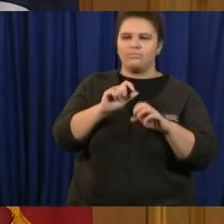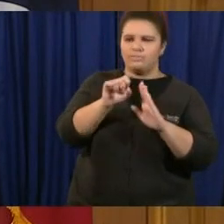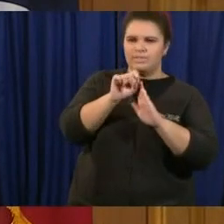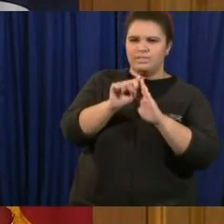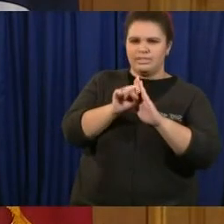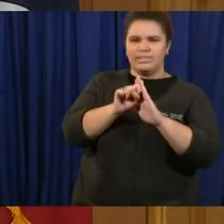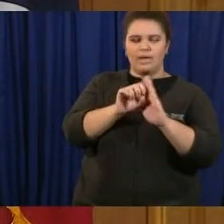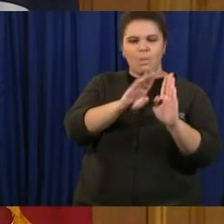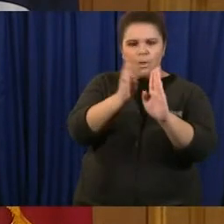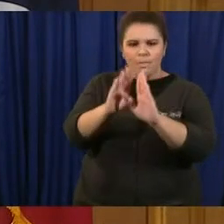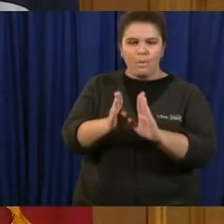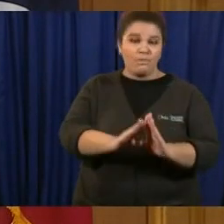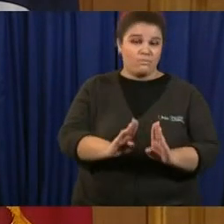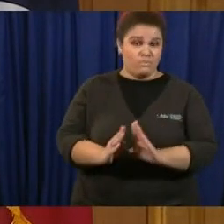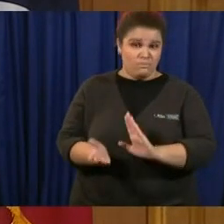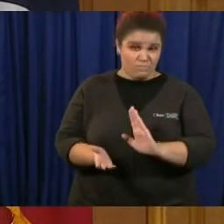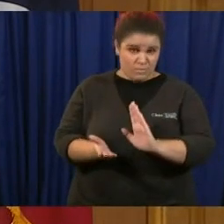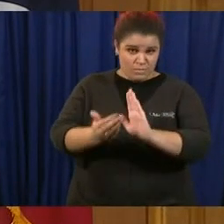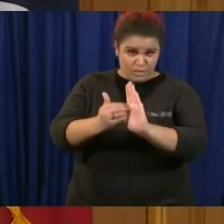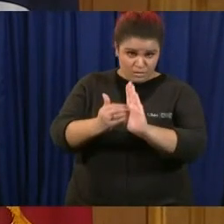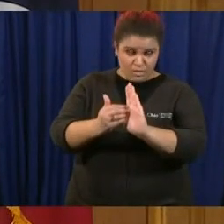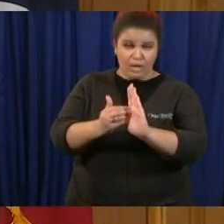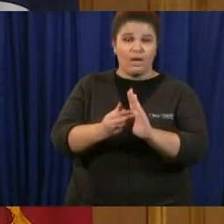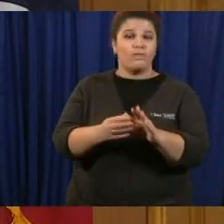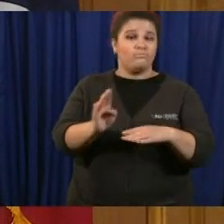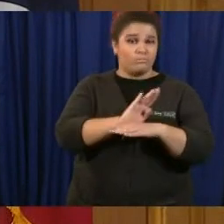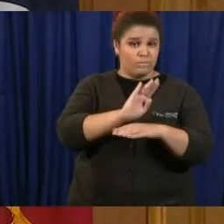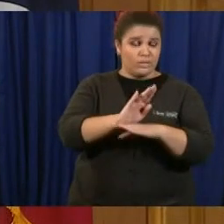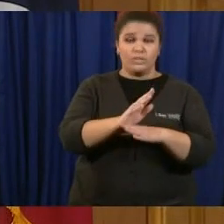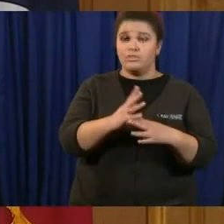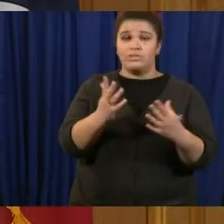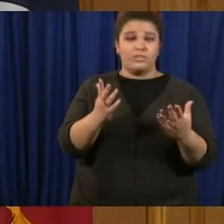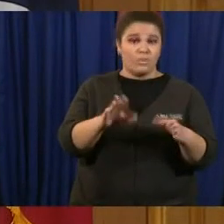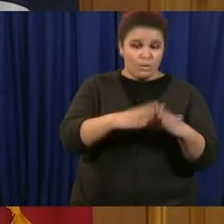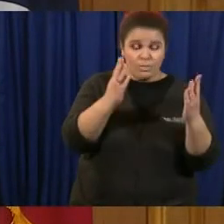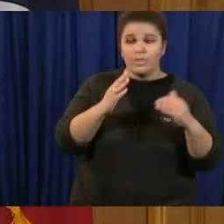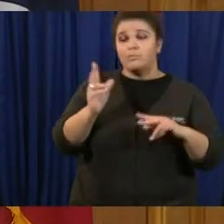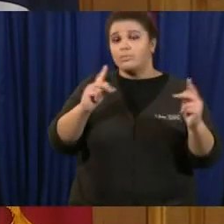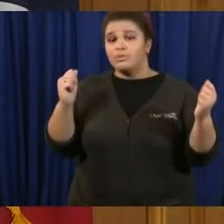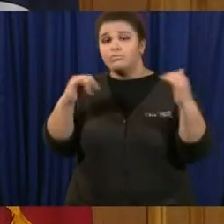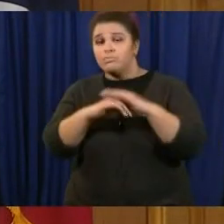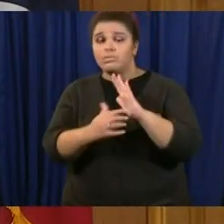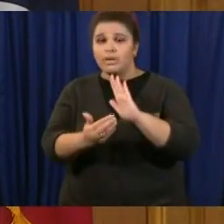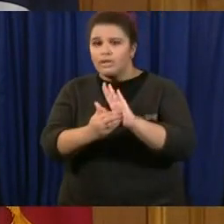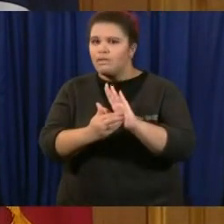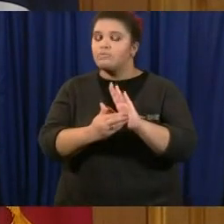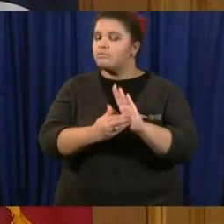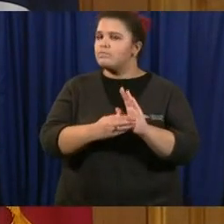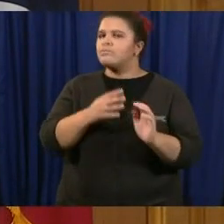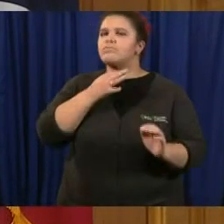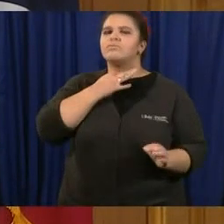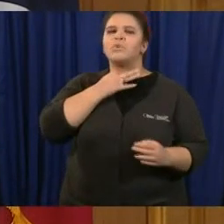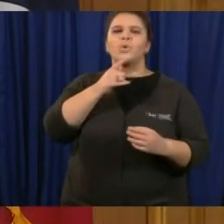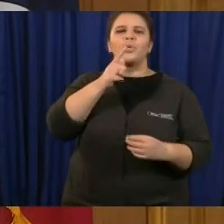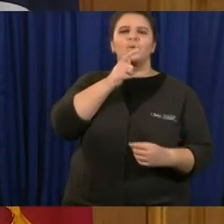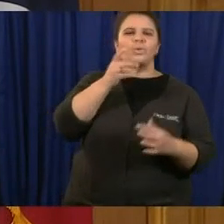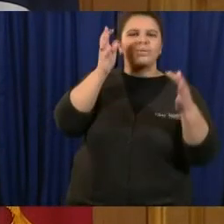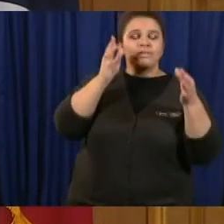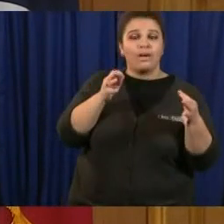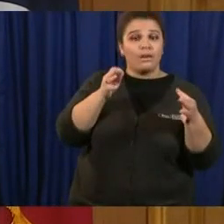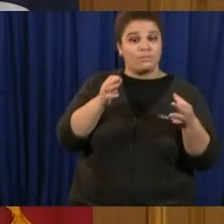White House like President Trump has been tweeting about today, or is that something that's more relegated to the states and governors like yourself?